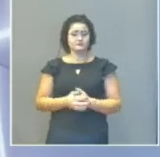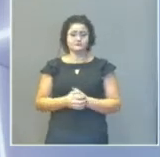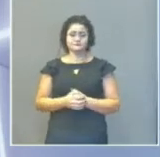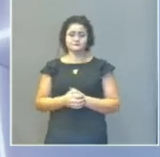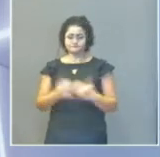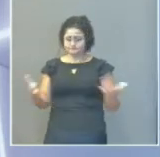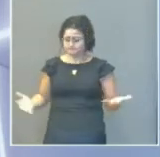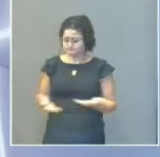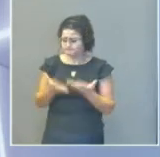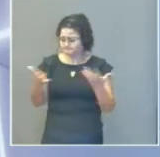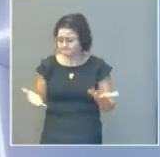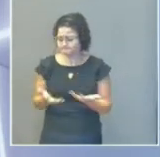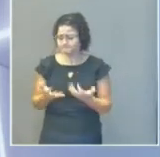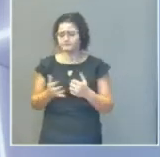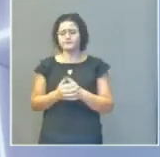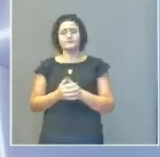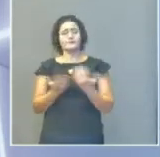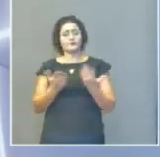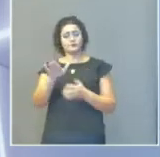call the Anthropocene.